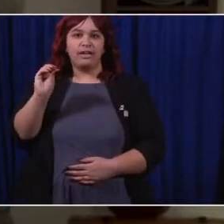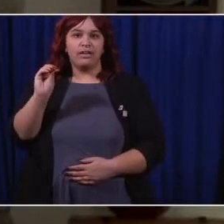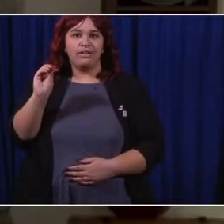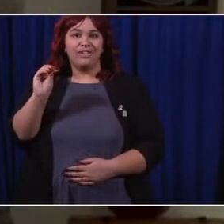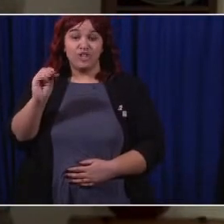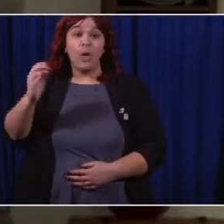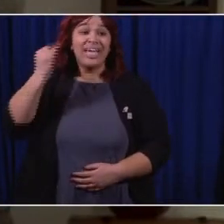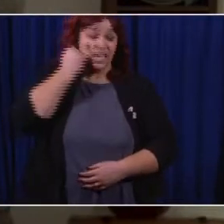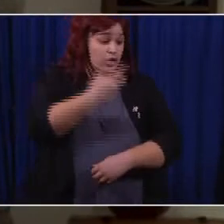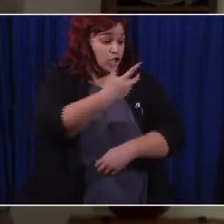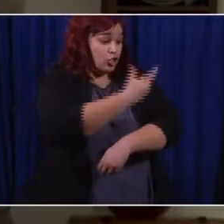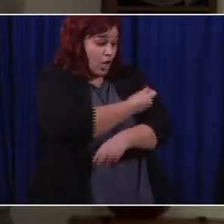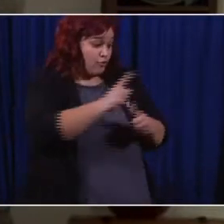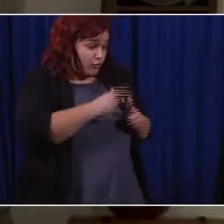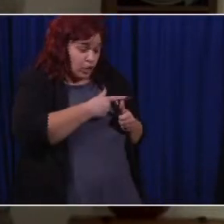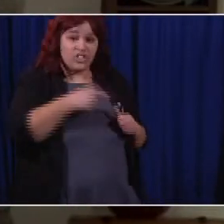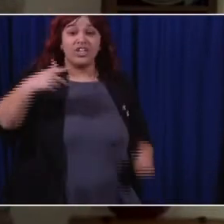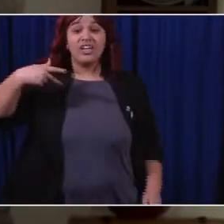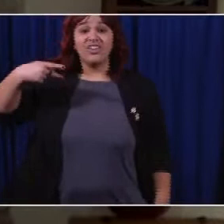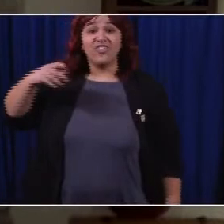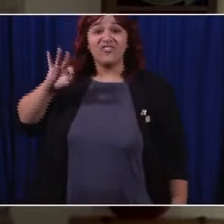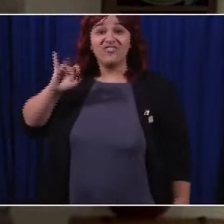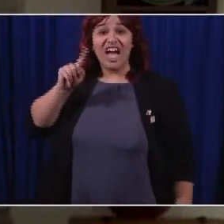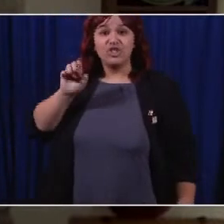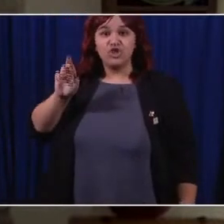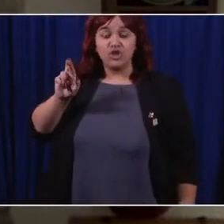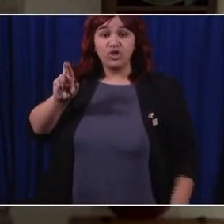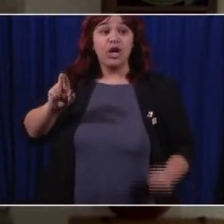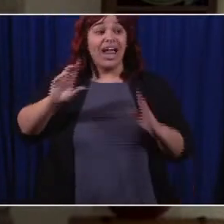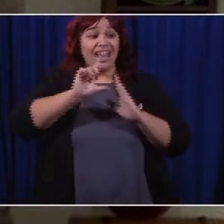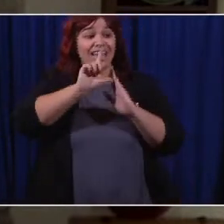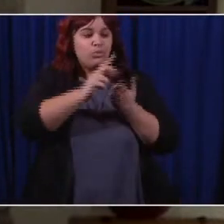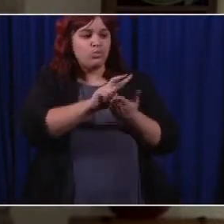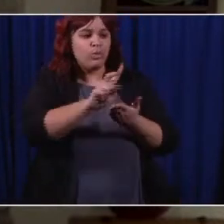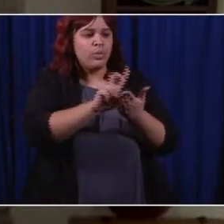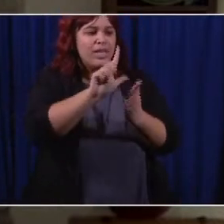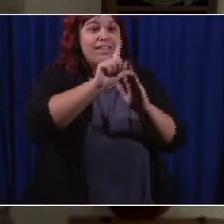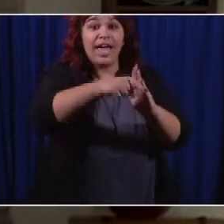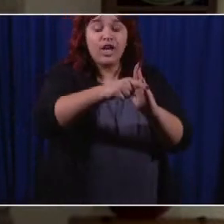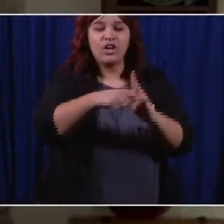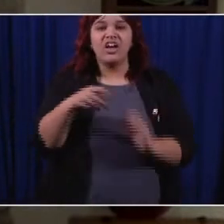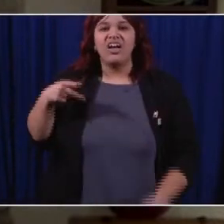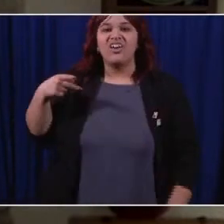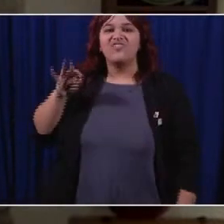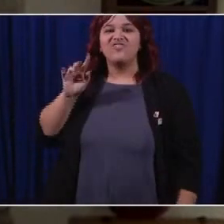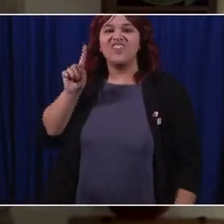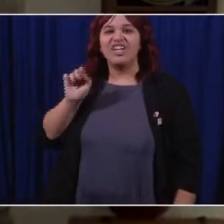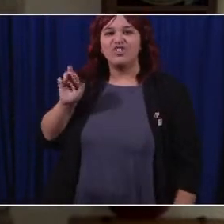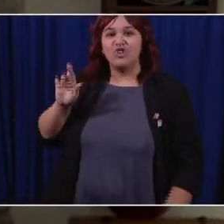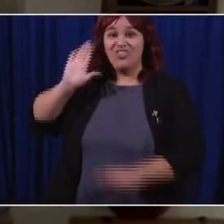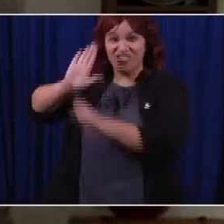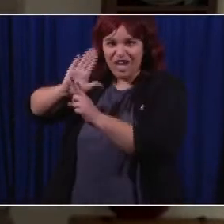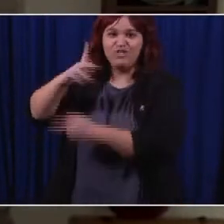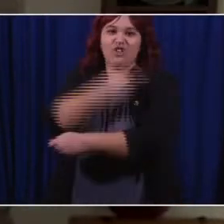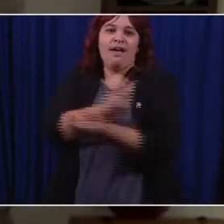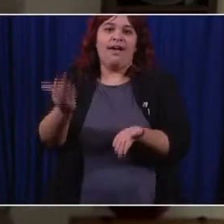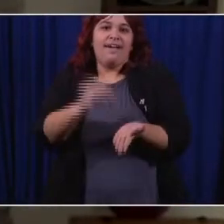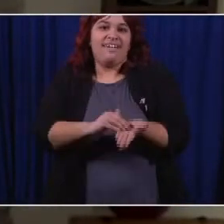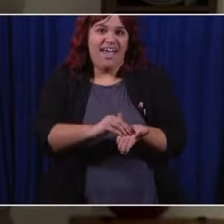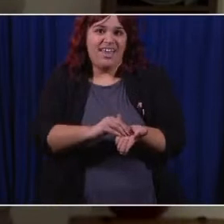to follow. So obviously, having information about that individual is going to be very, very important.